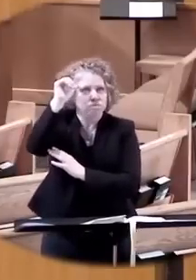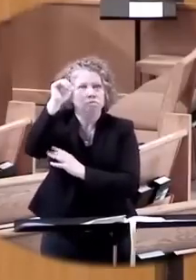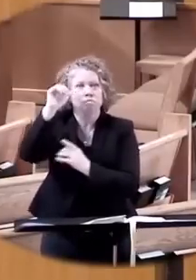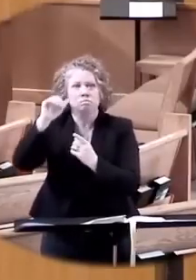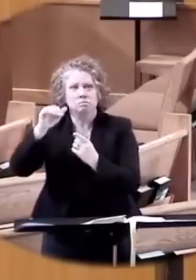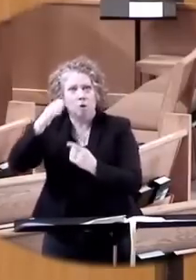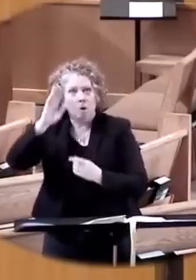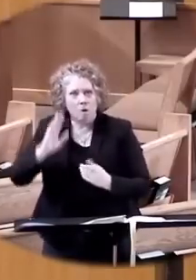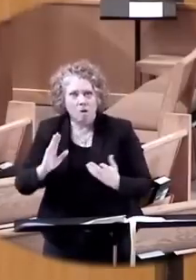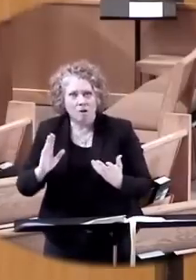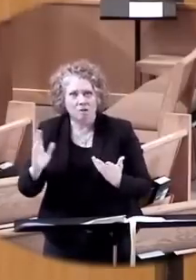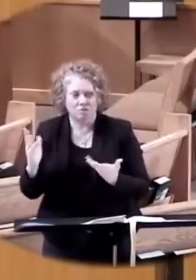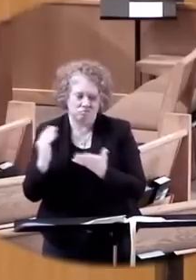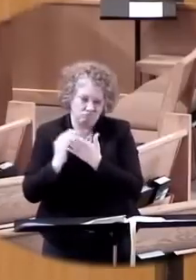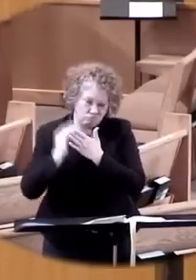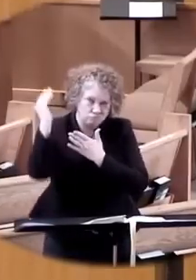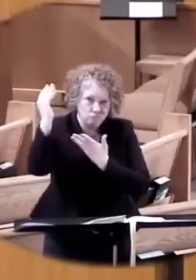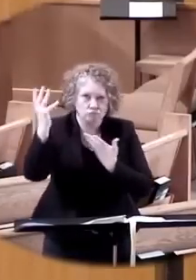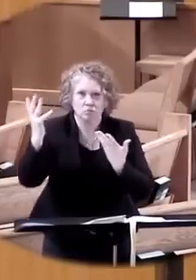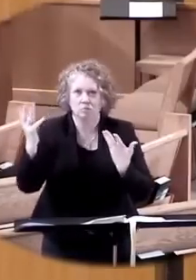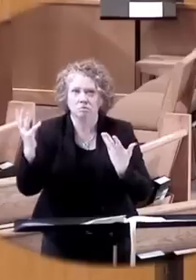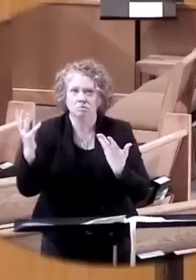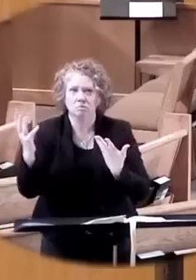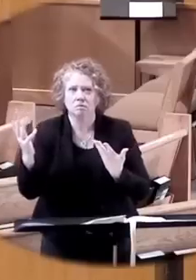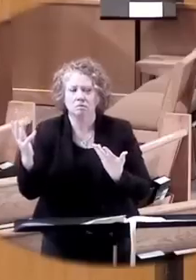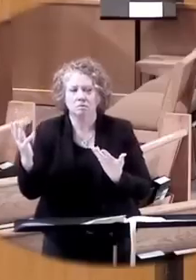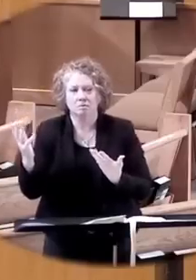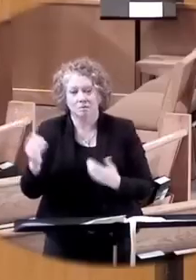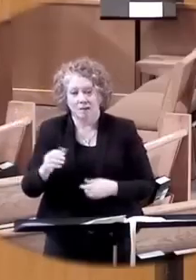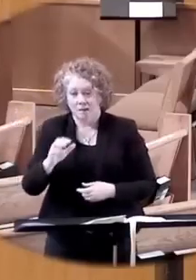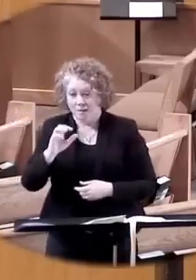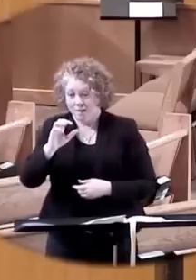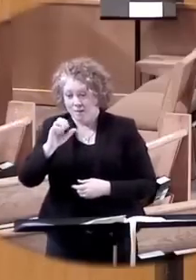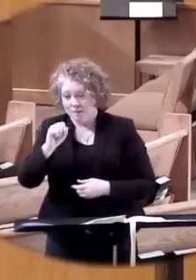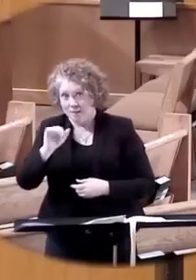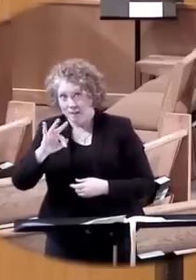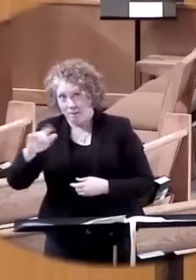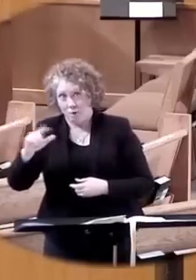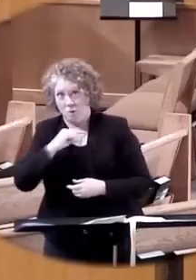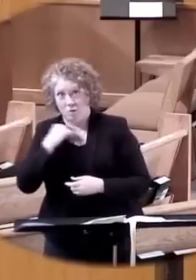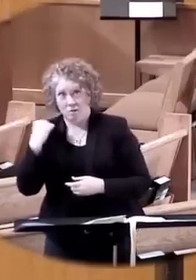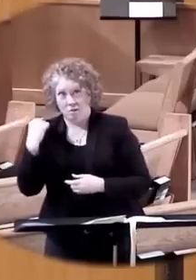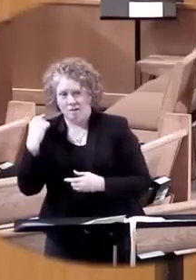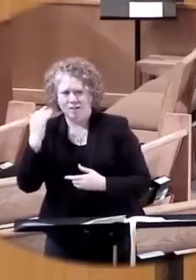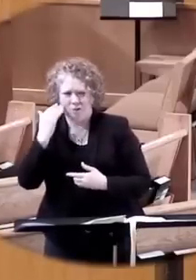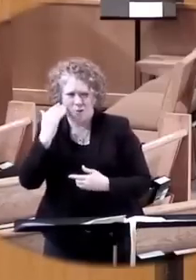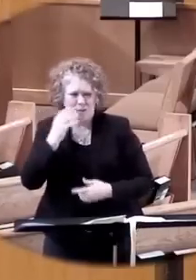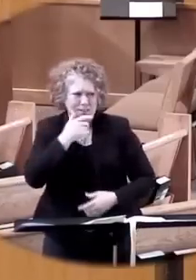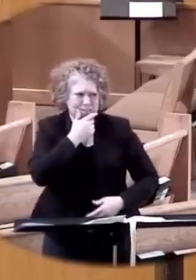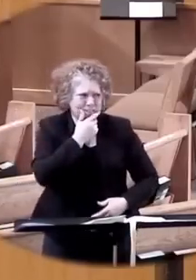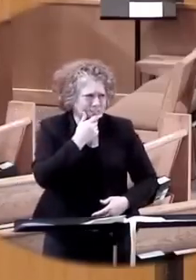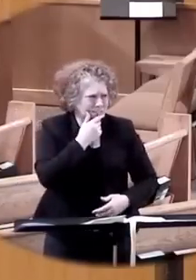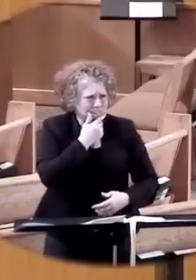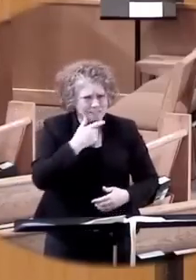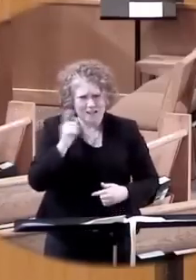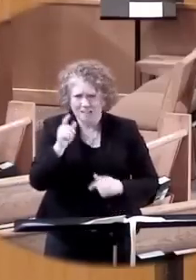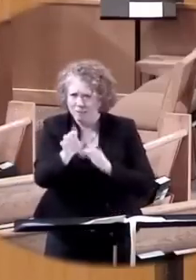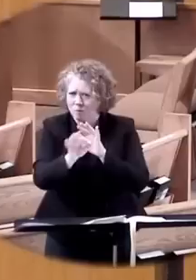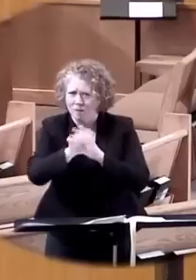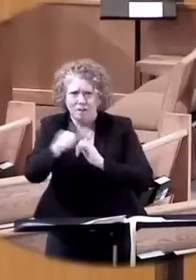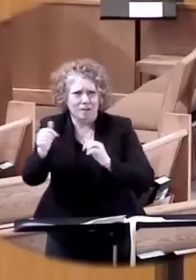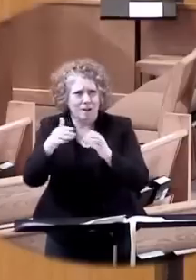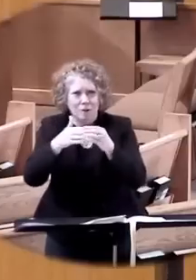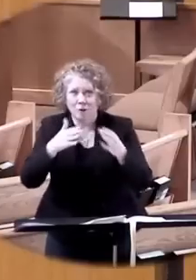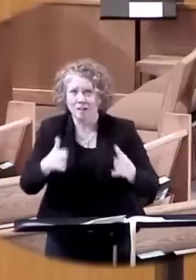from God. Samuel knew that he needed to find another leader for his people. He was a time